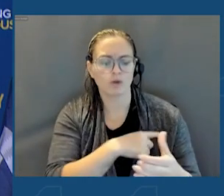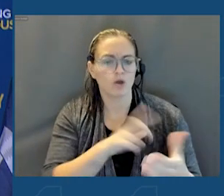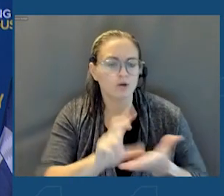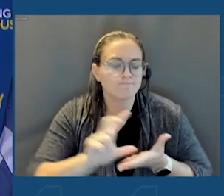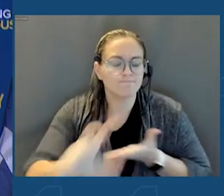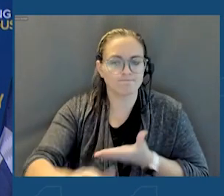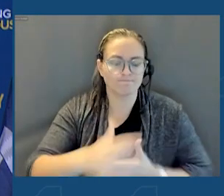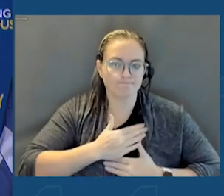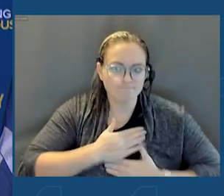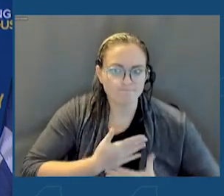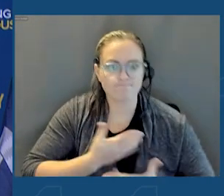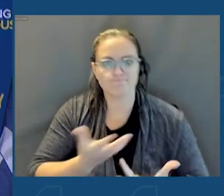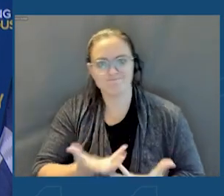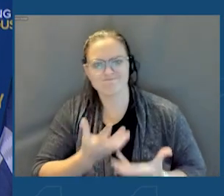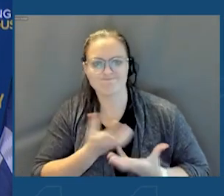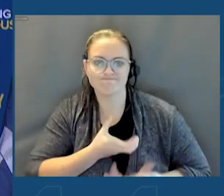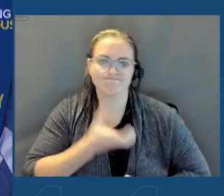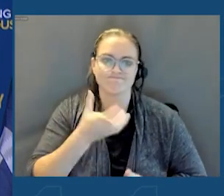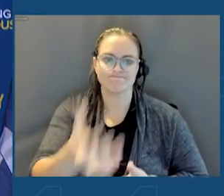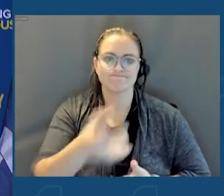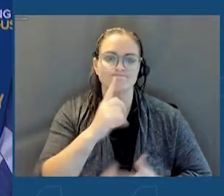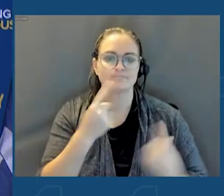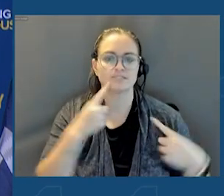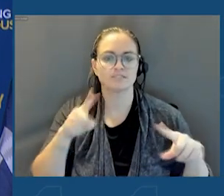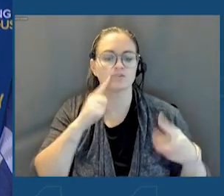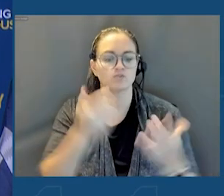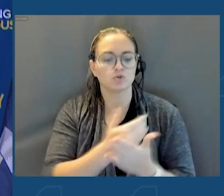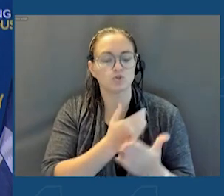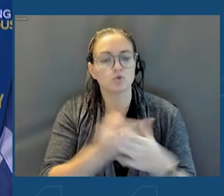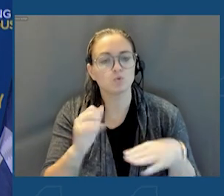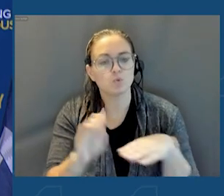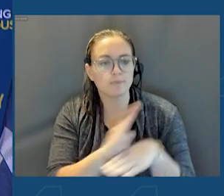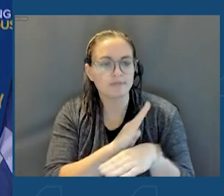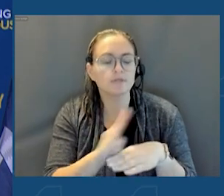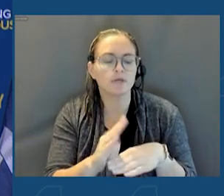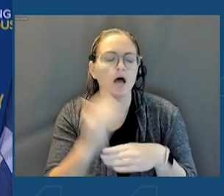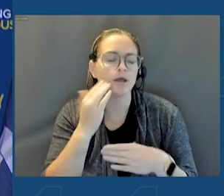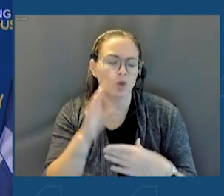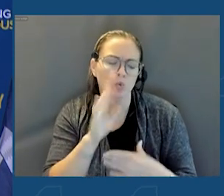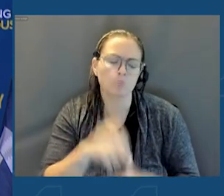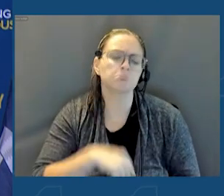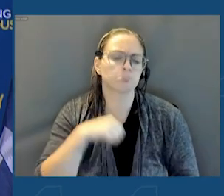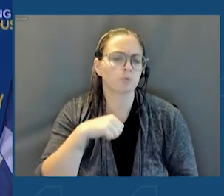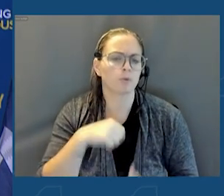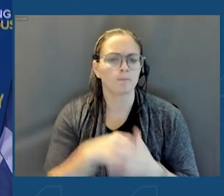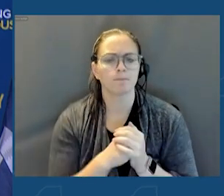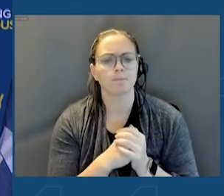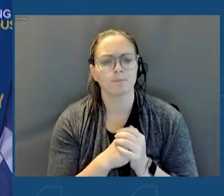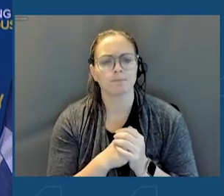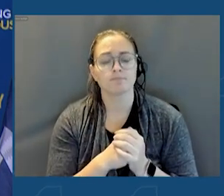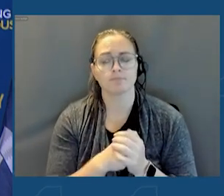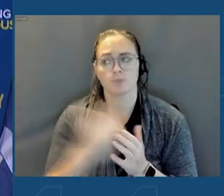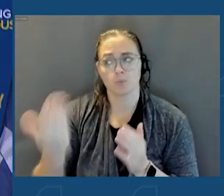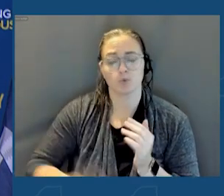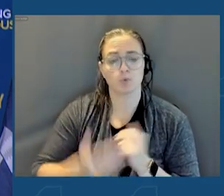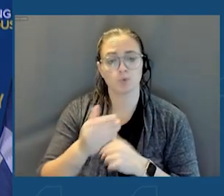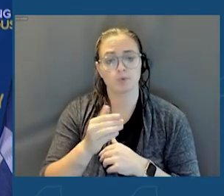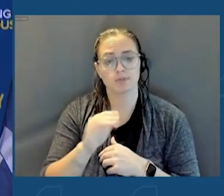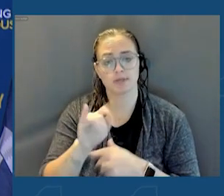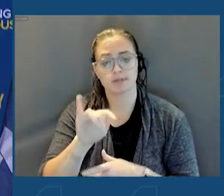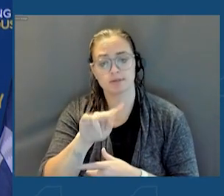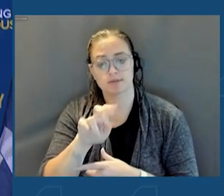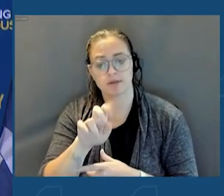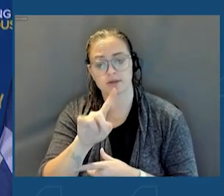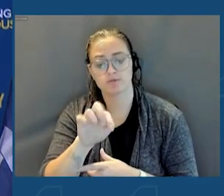the success of this brand new industry, which again, I know we're going to be proud of. So with that, let me introduce the Executive Director of the Office of